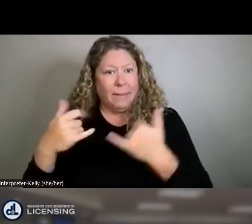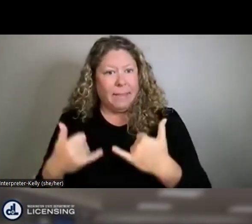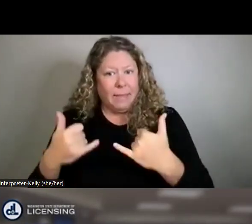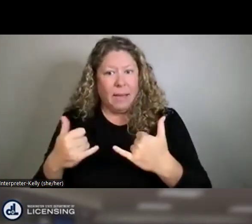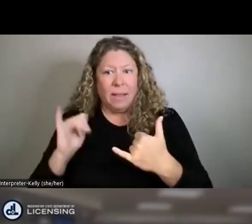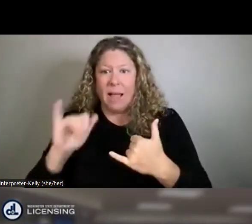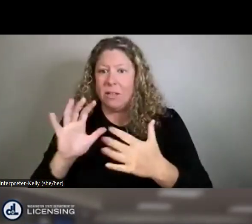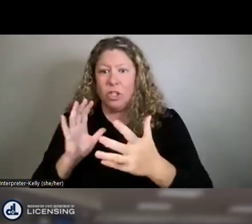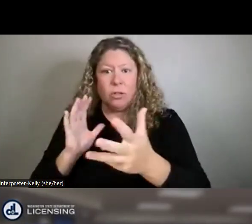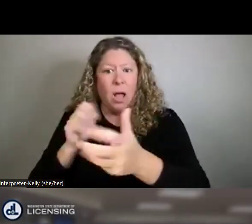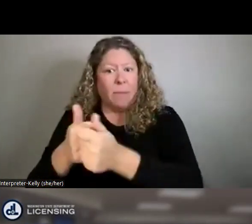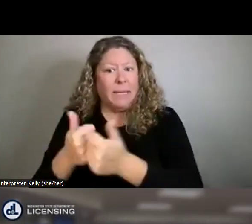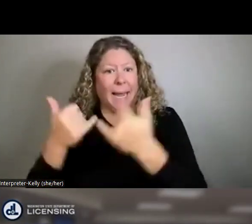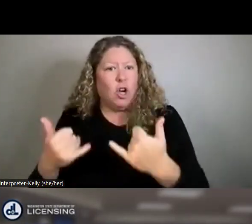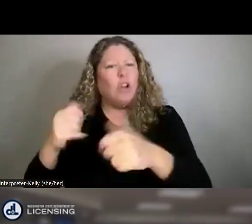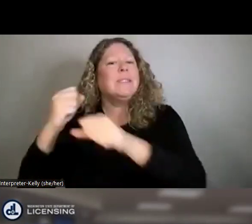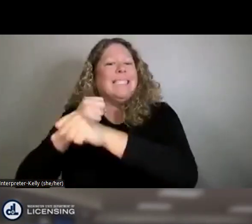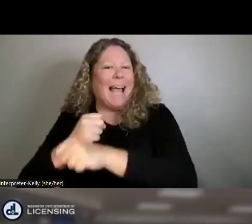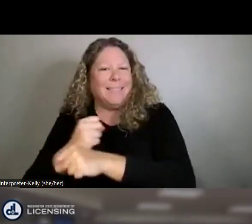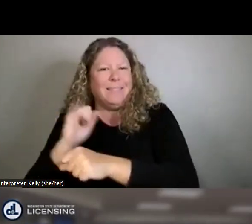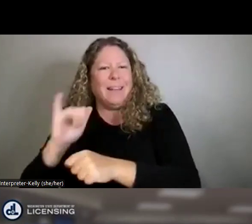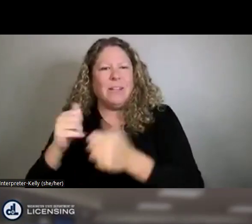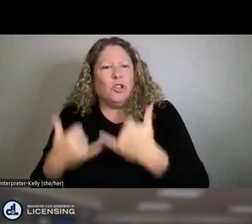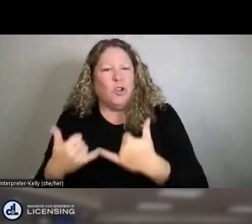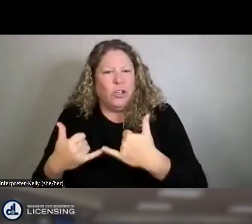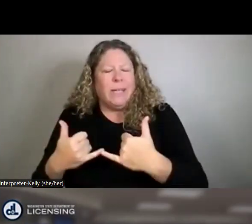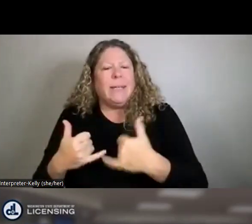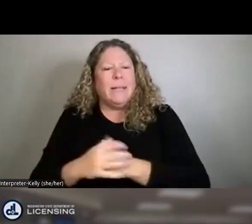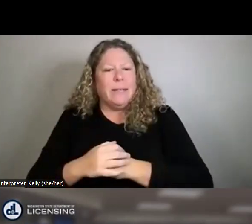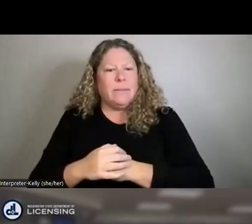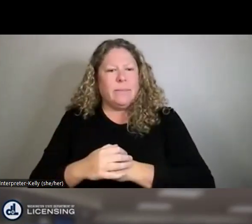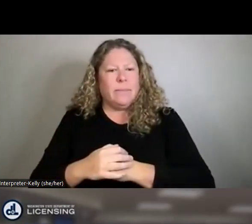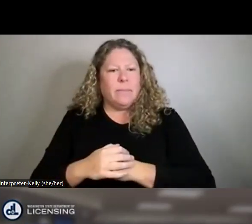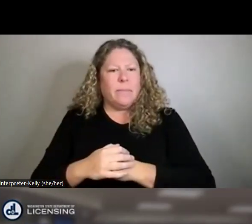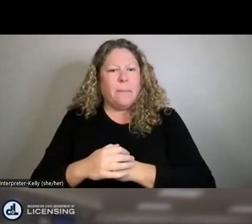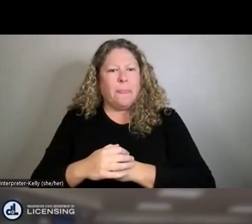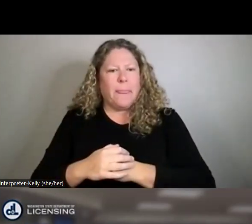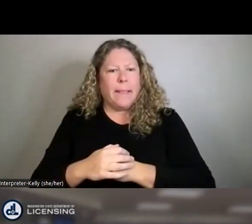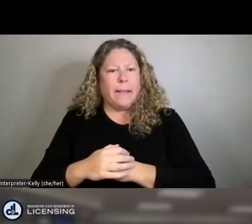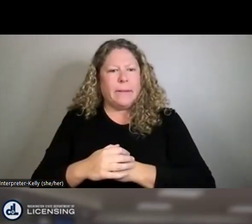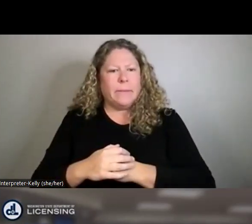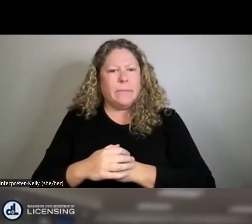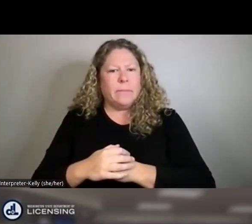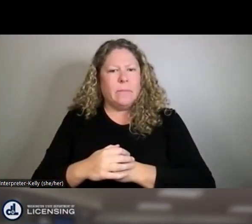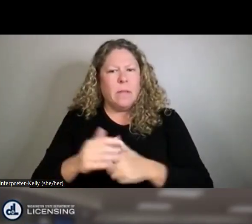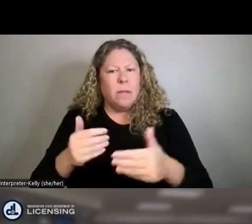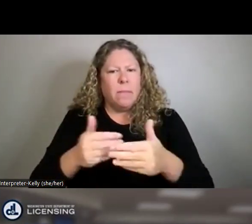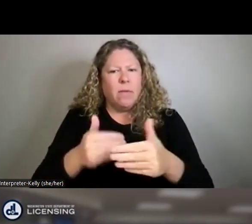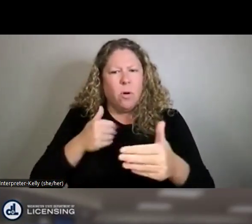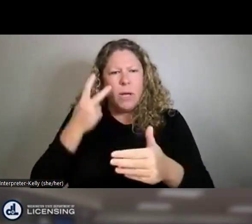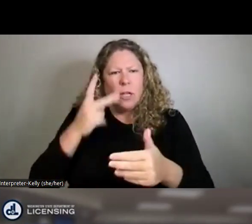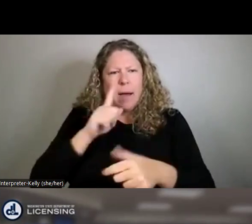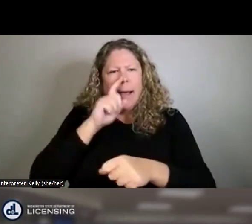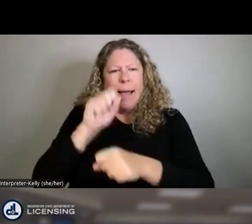date. It's current. So I would say, but before we finally saw real results, I would